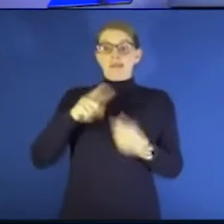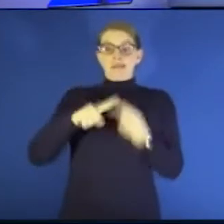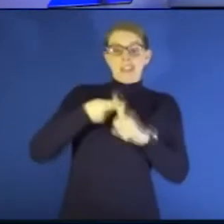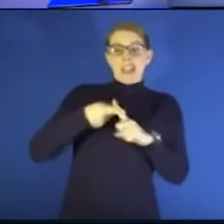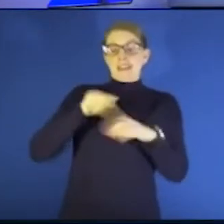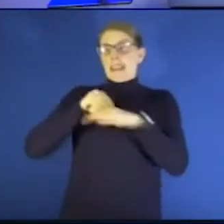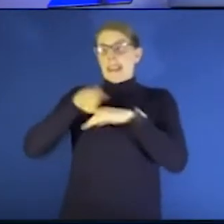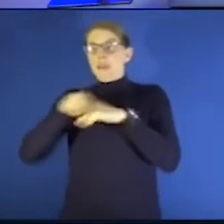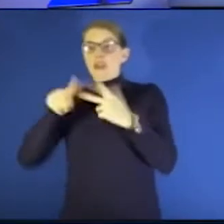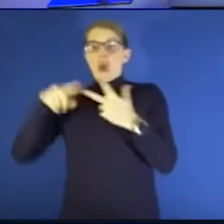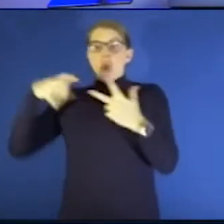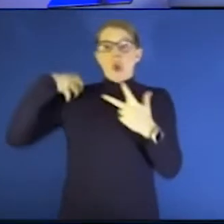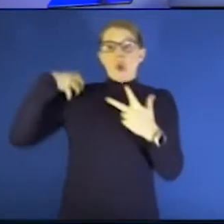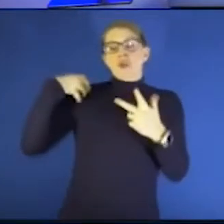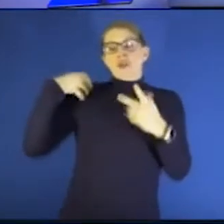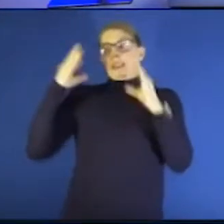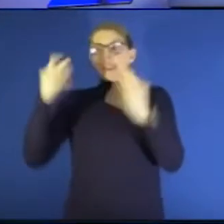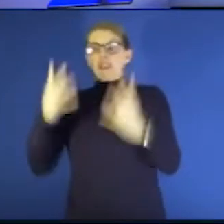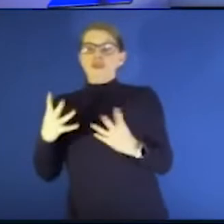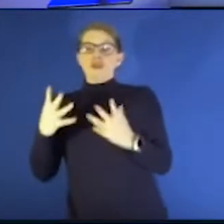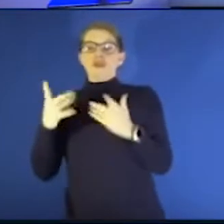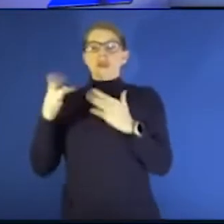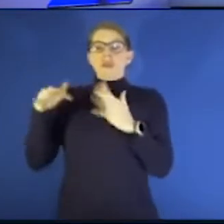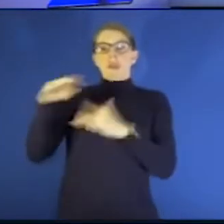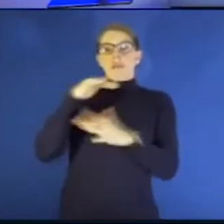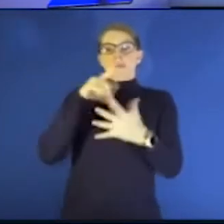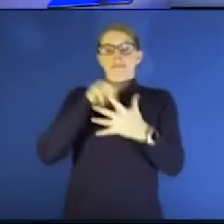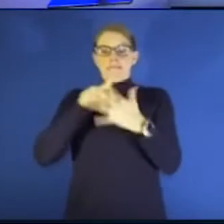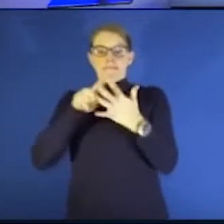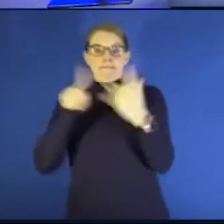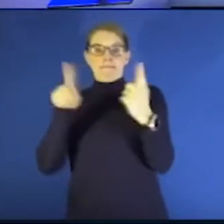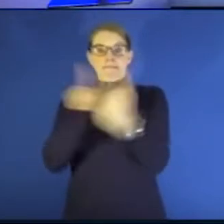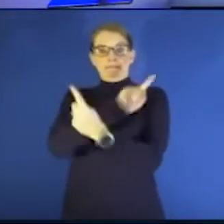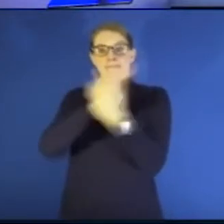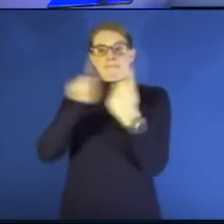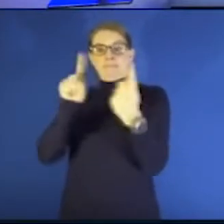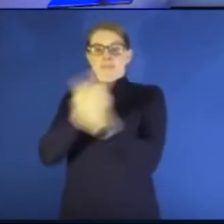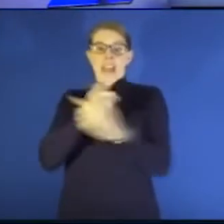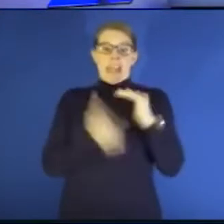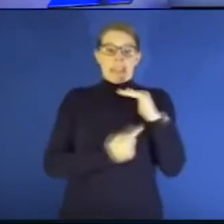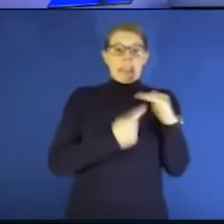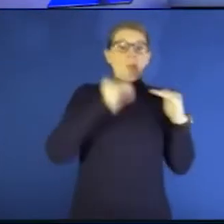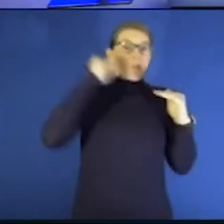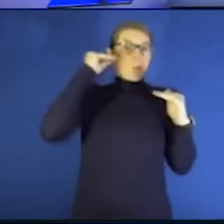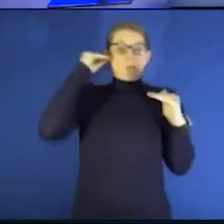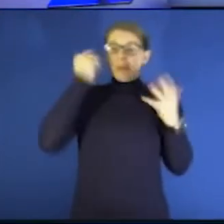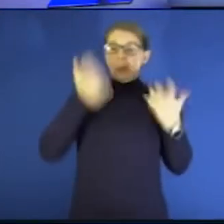their teachers and their friends and they have all those touch points. Being isolated at home is not what we want.